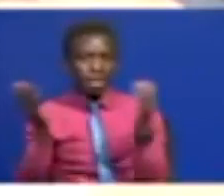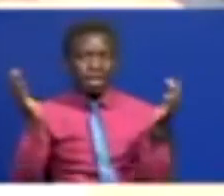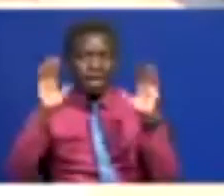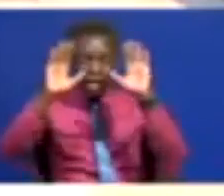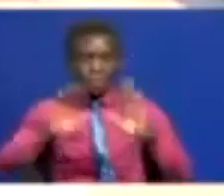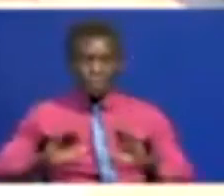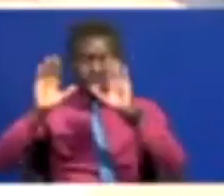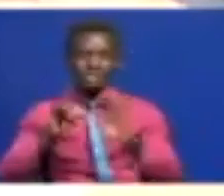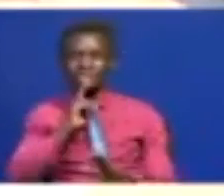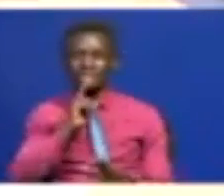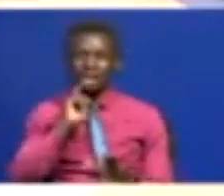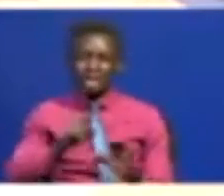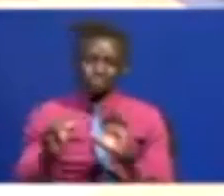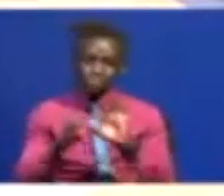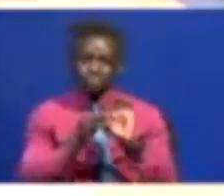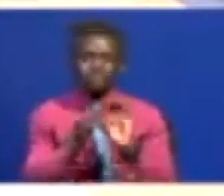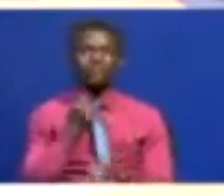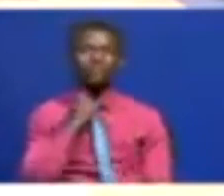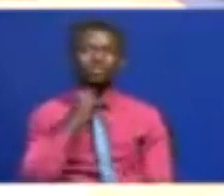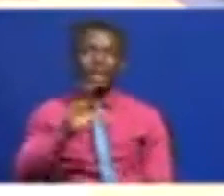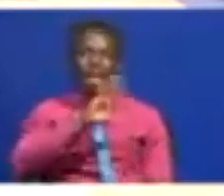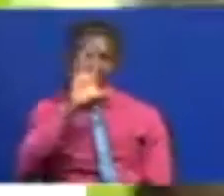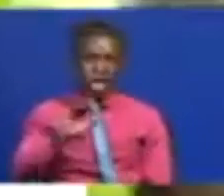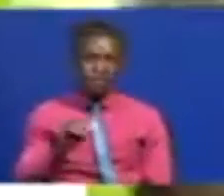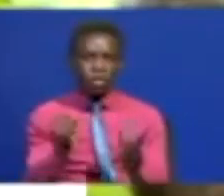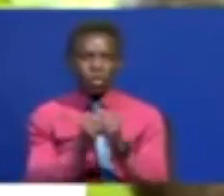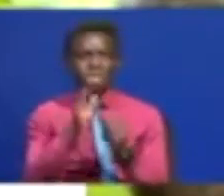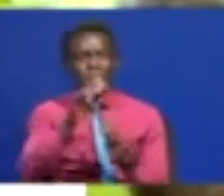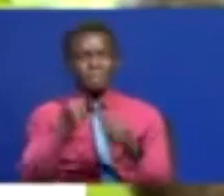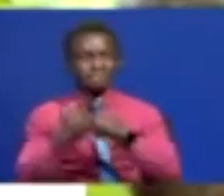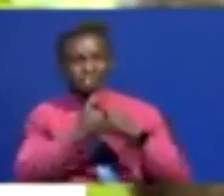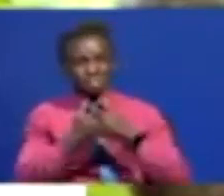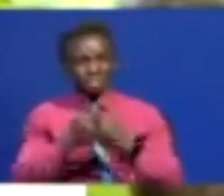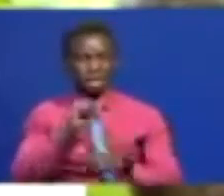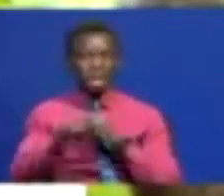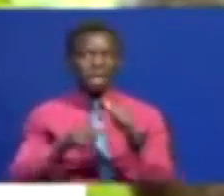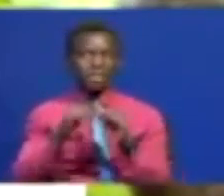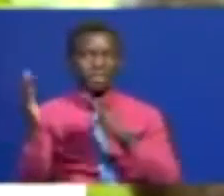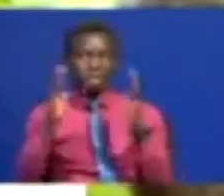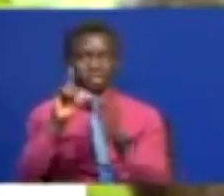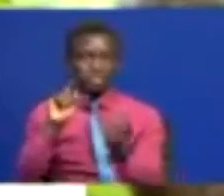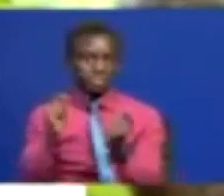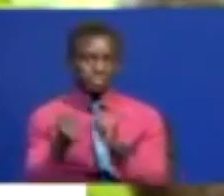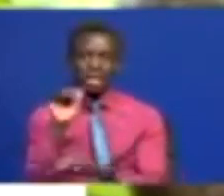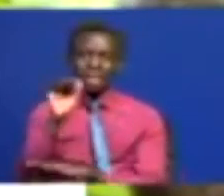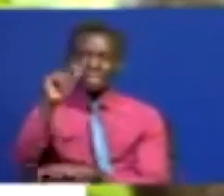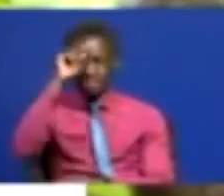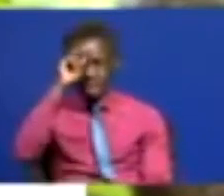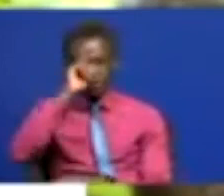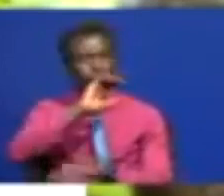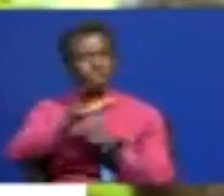in Africa affected by the adverse effects of climate change. I'd like to call out governments, civil society, all the